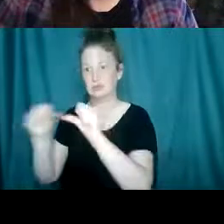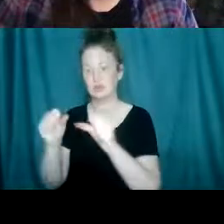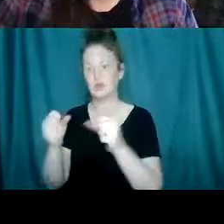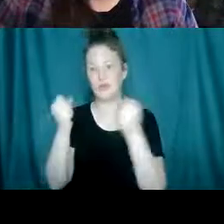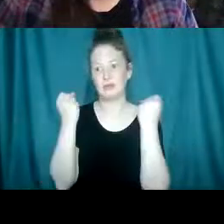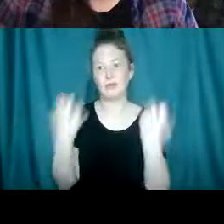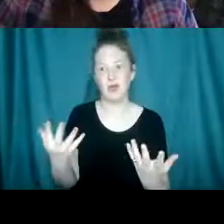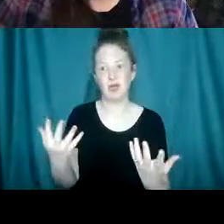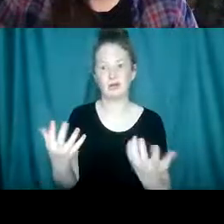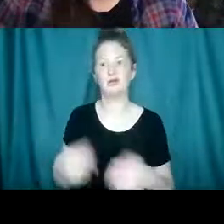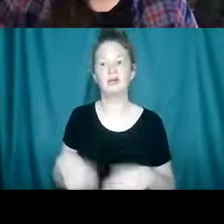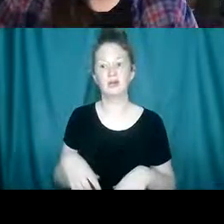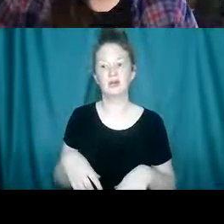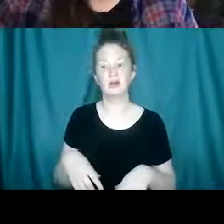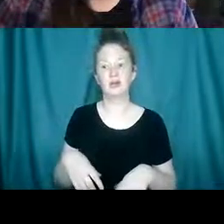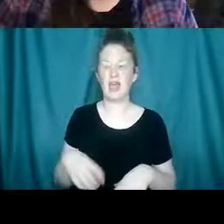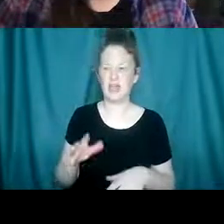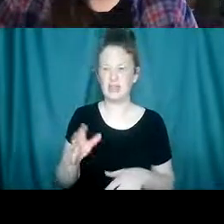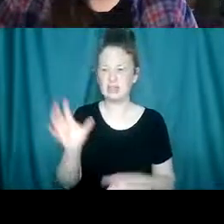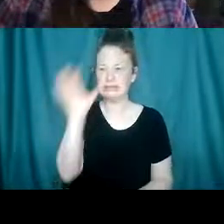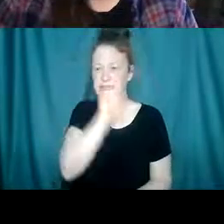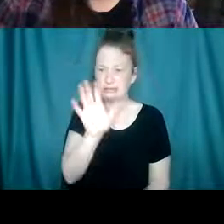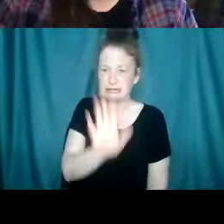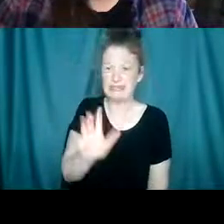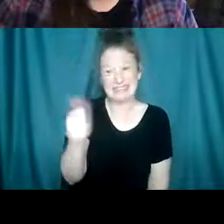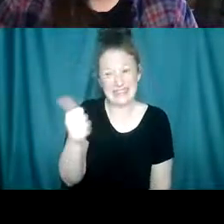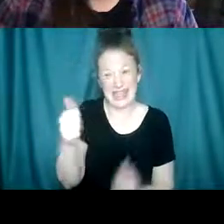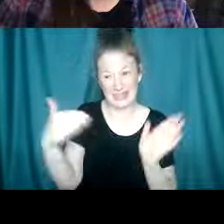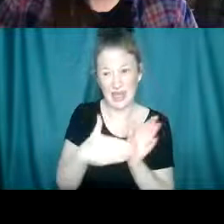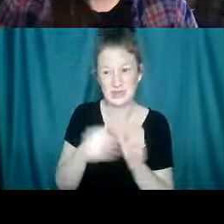And some conservative estimate would say 10,000-fold.